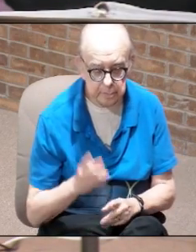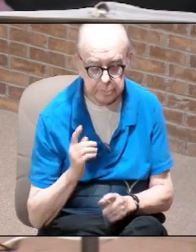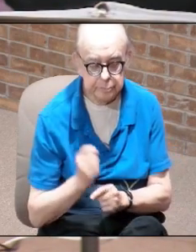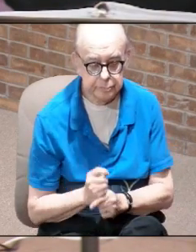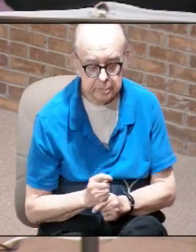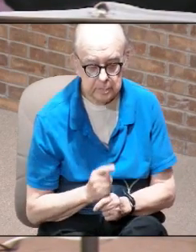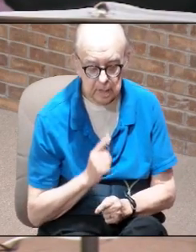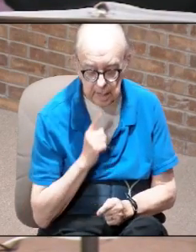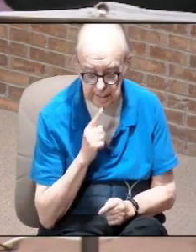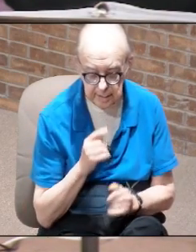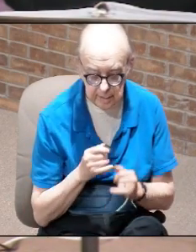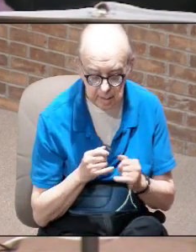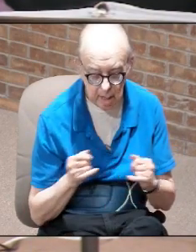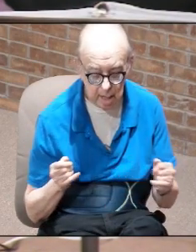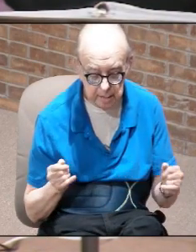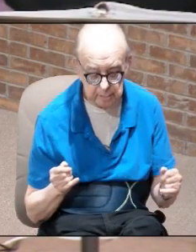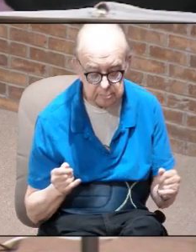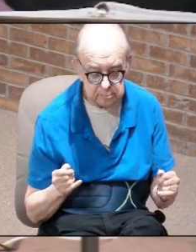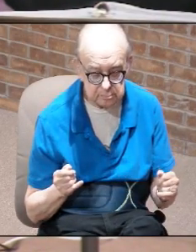trust is a line